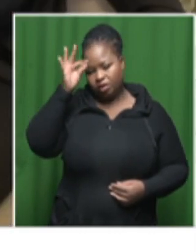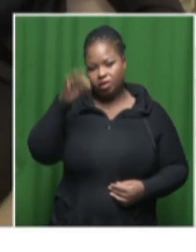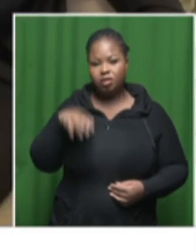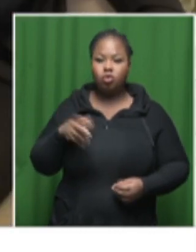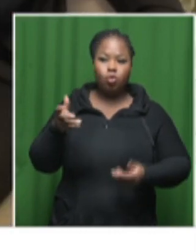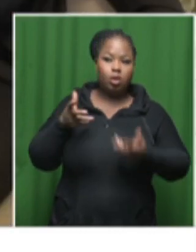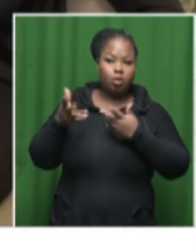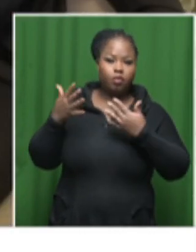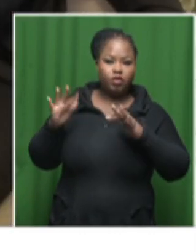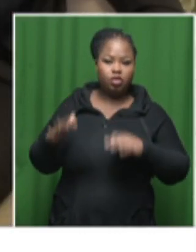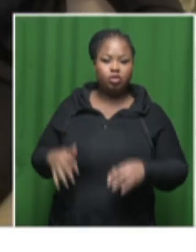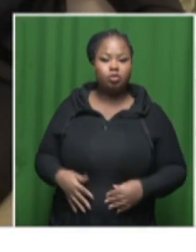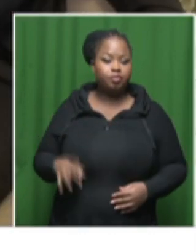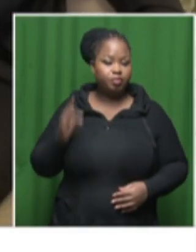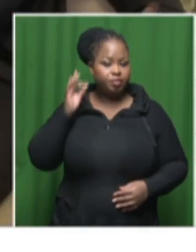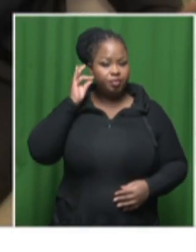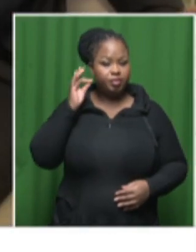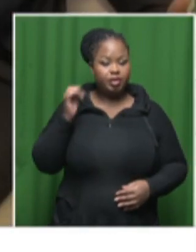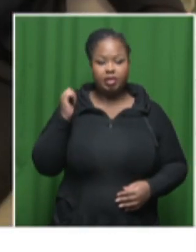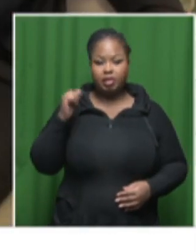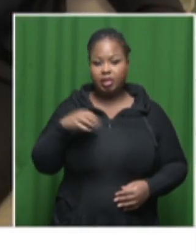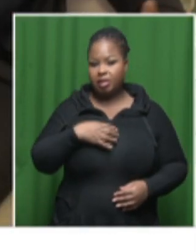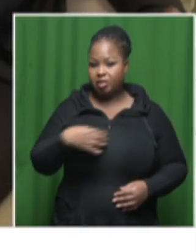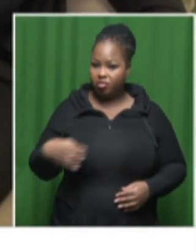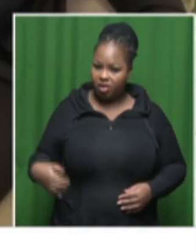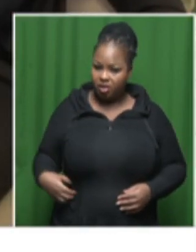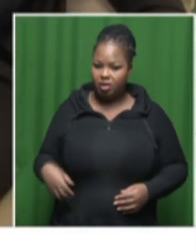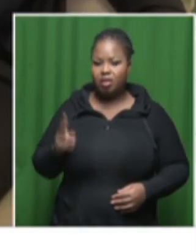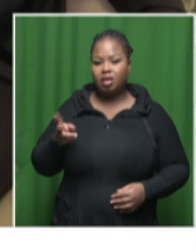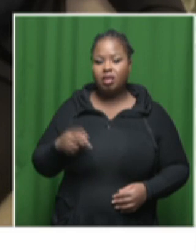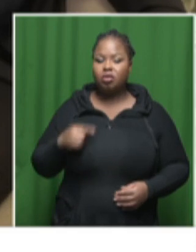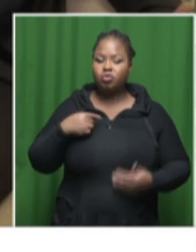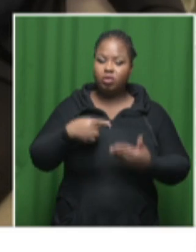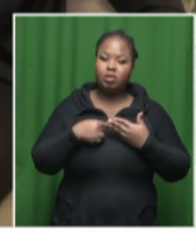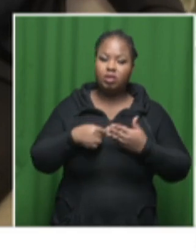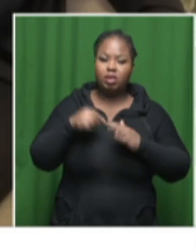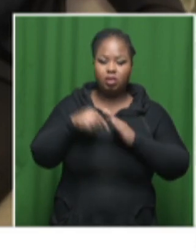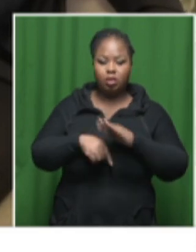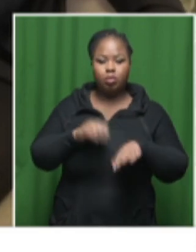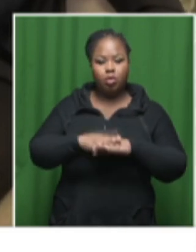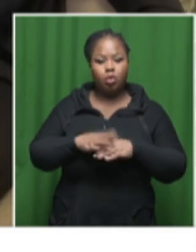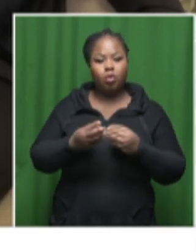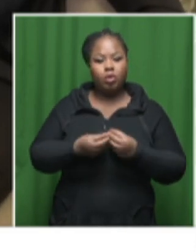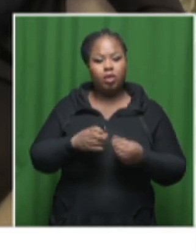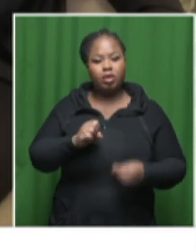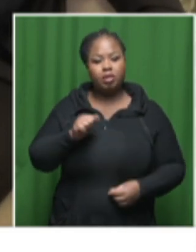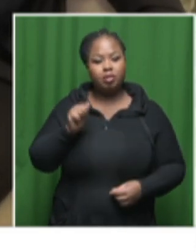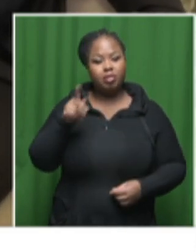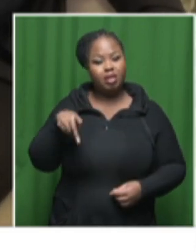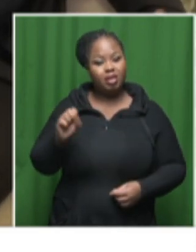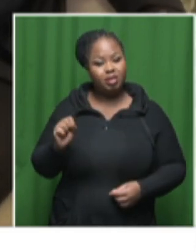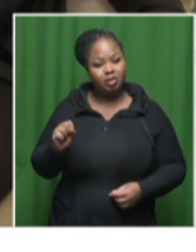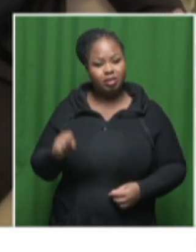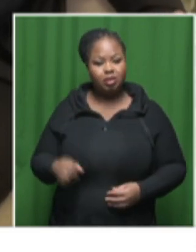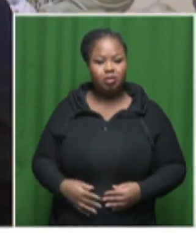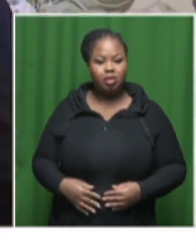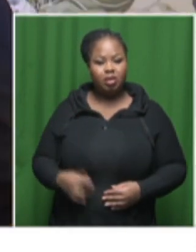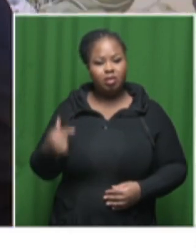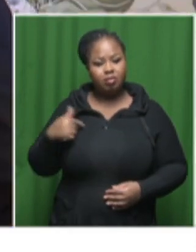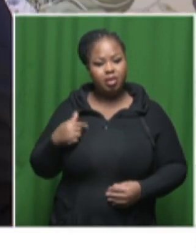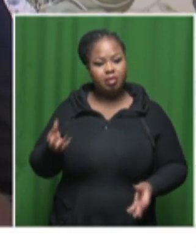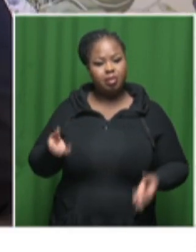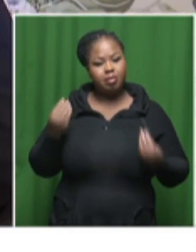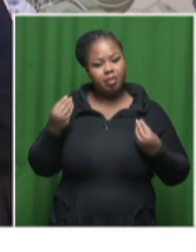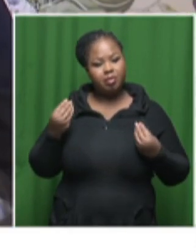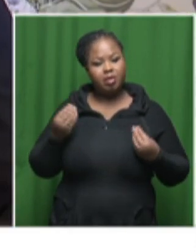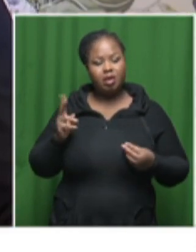discussion. You will have heard the President yesterday also said he had lots of discussions with the SAPS on the matter. And I have received